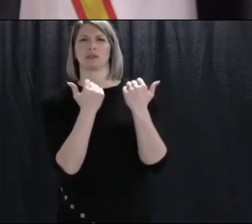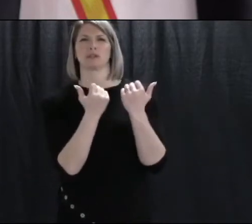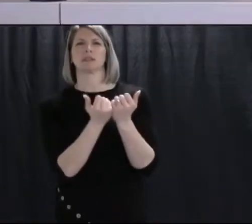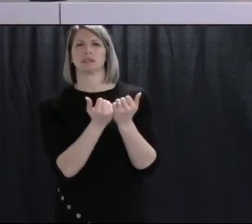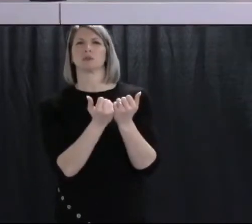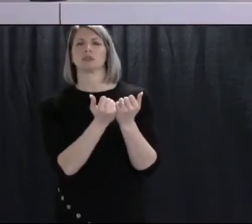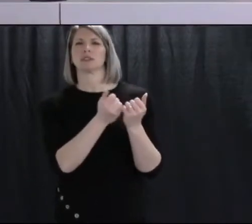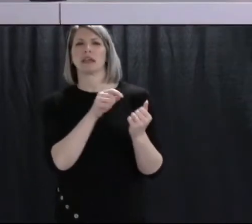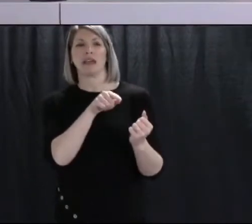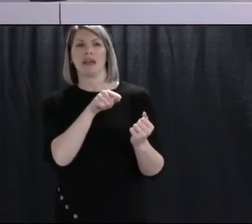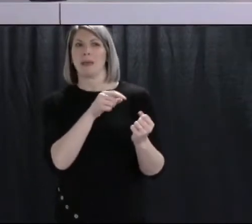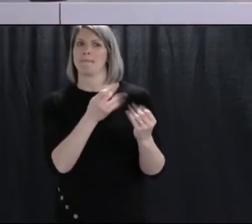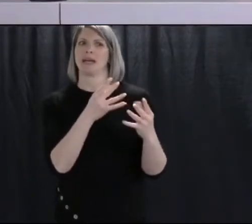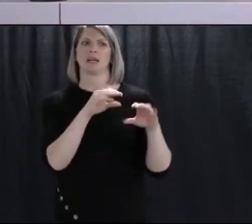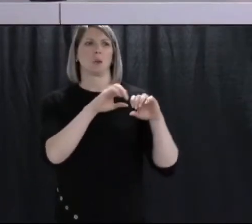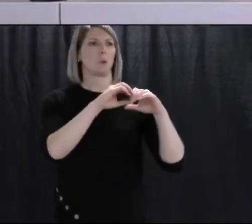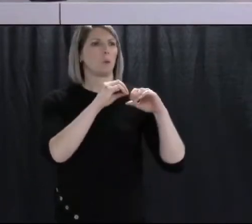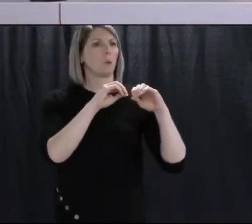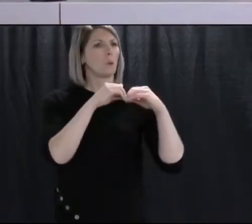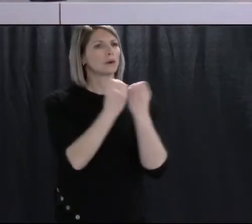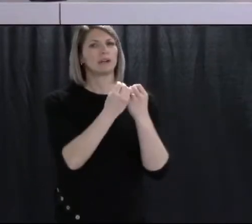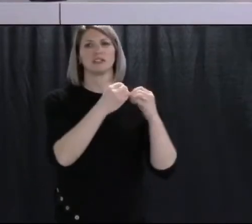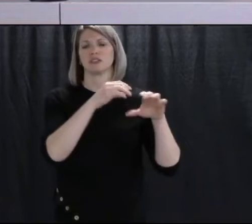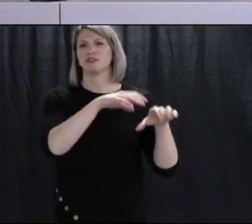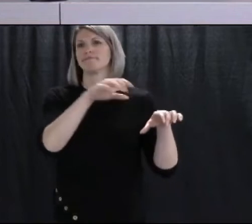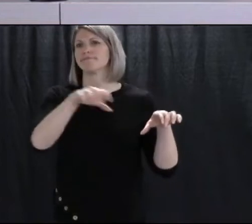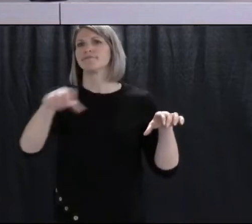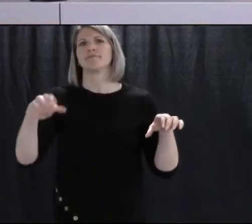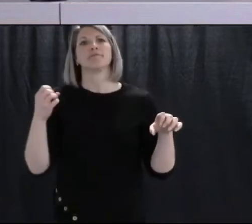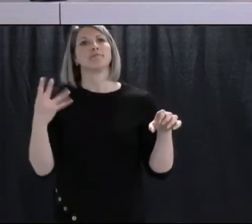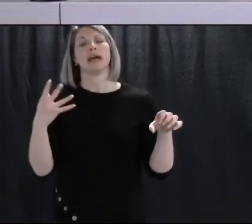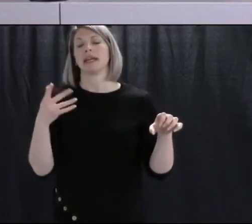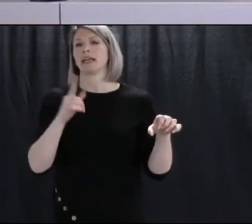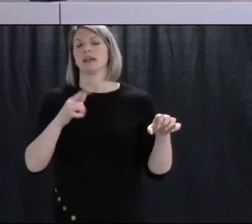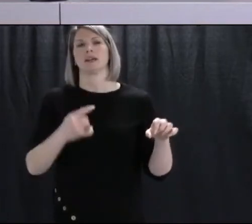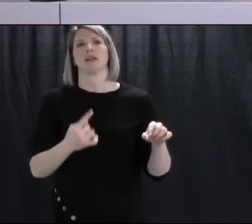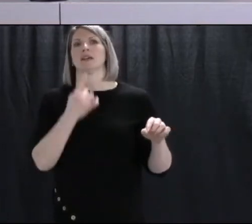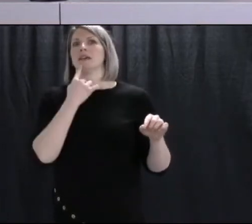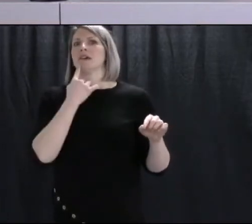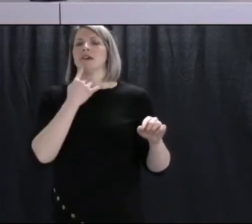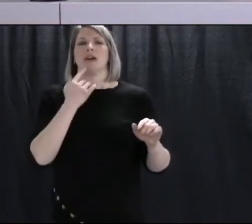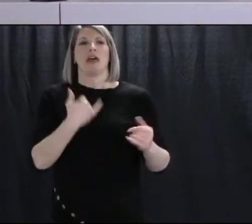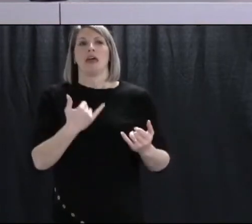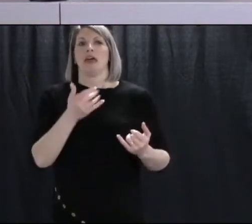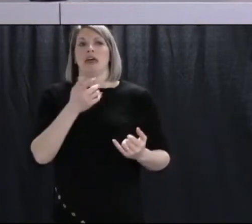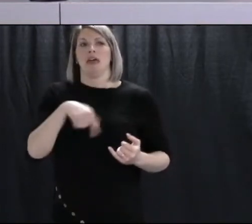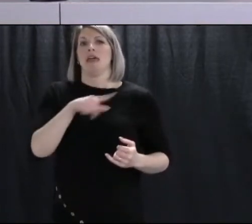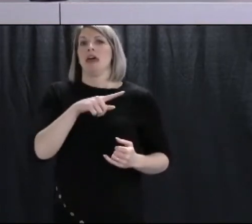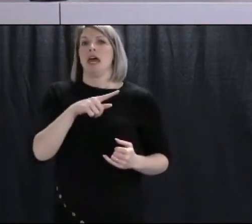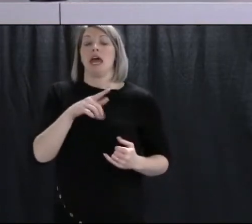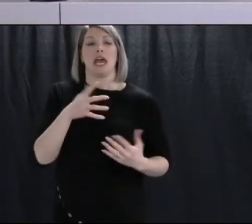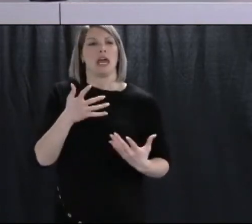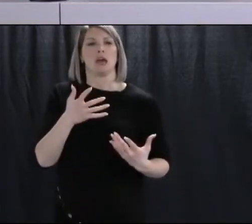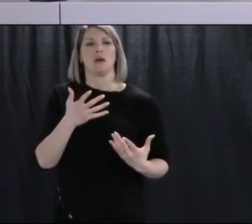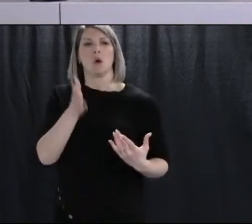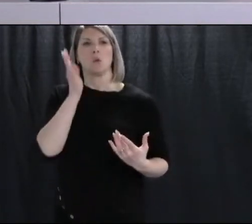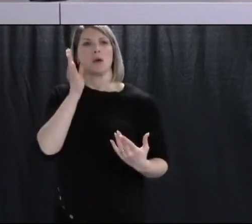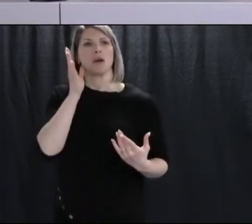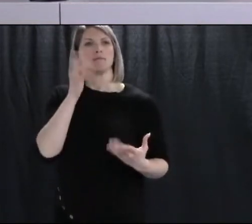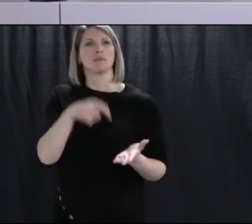this. They also have thin margins and are quite essential to the community, and when they're going to be pretty heavily relied upon when things get back to